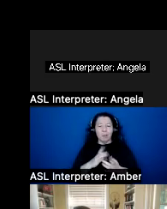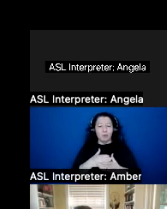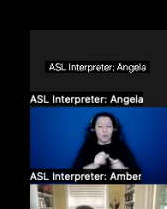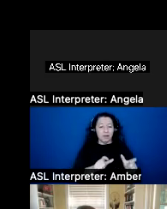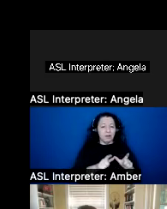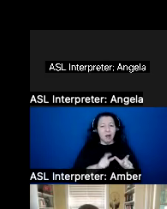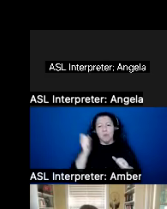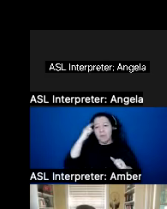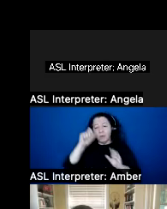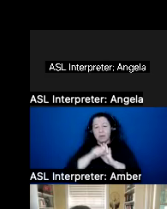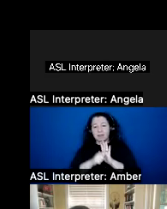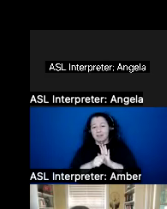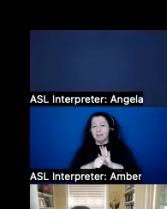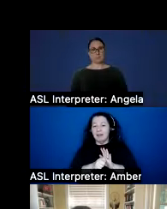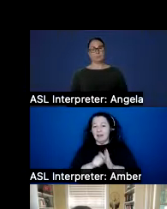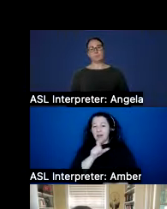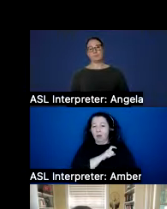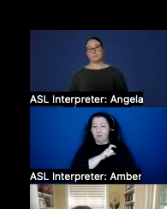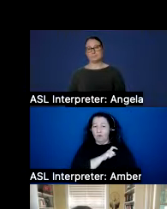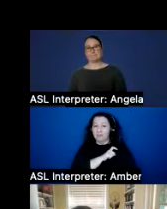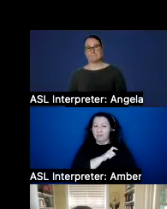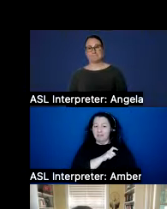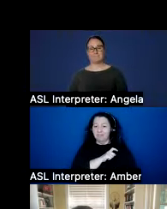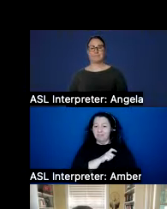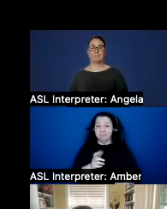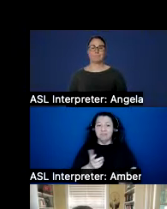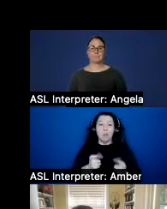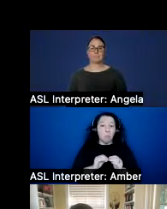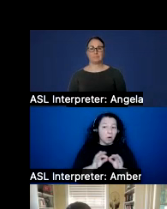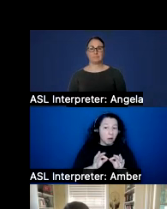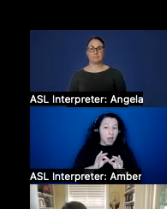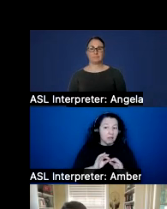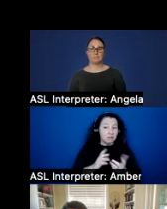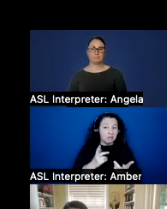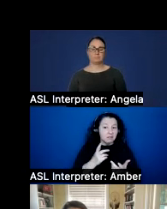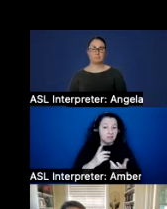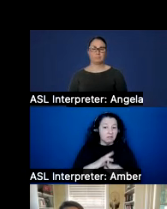Act from USAC or anybody else?